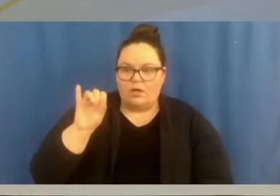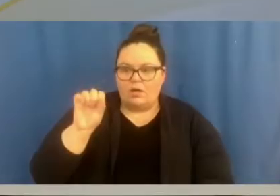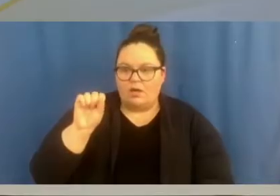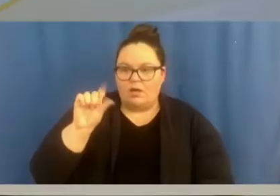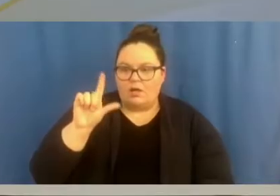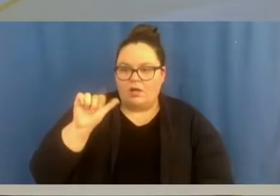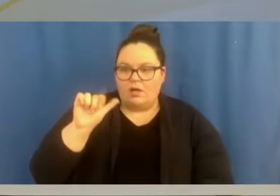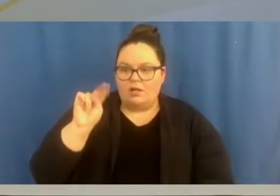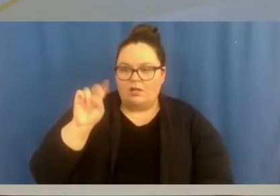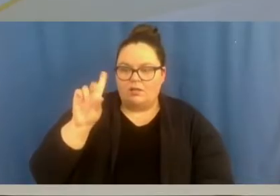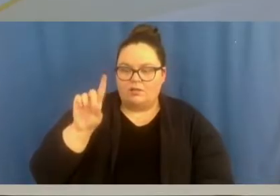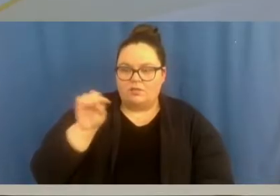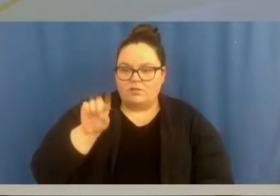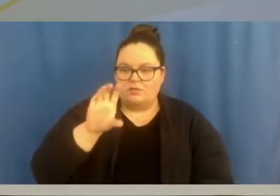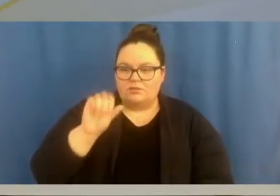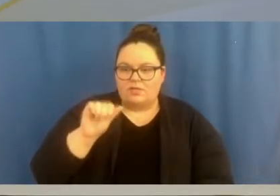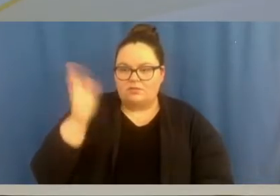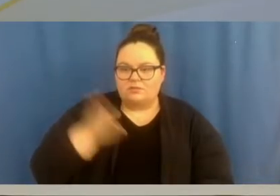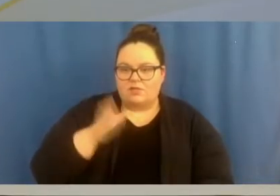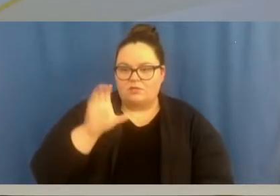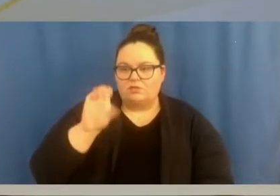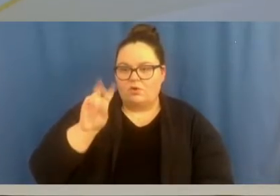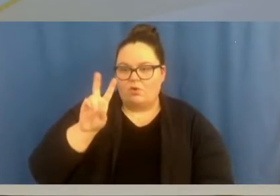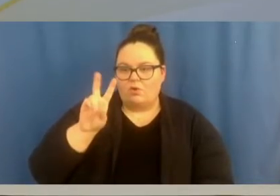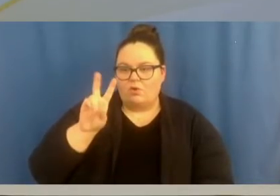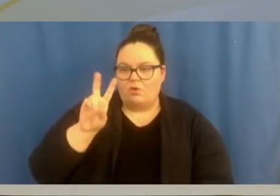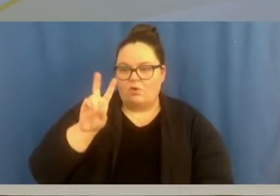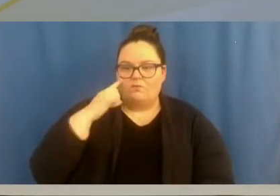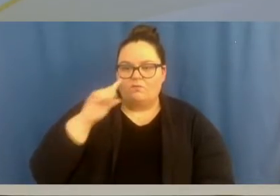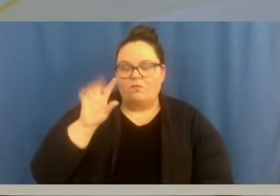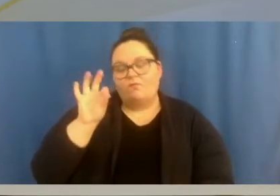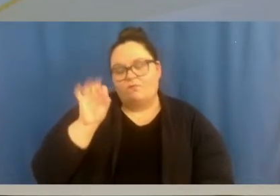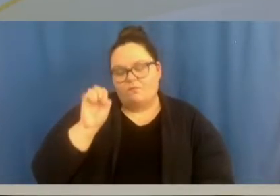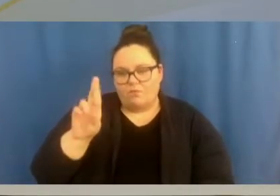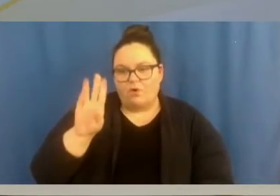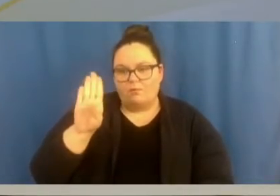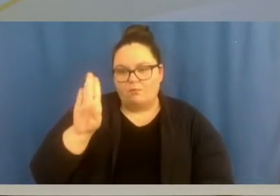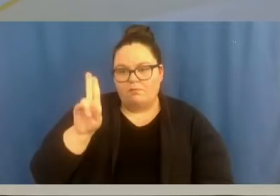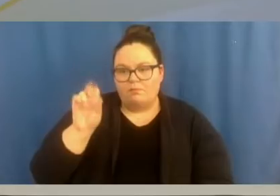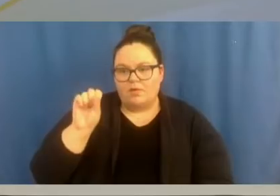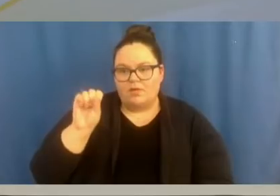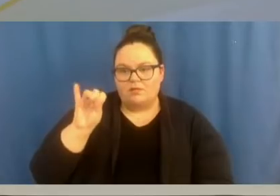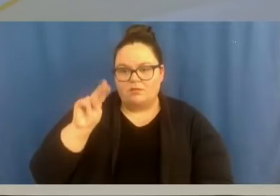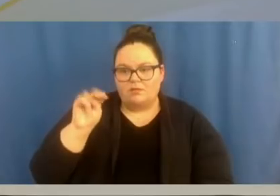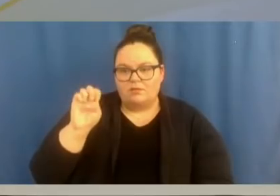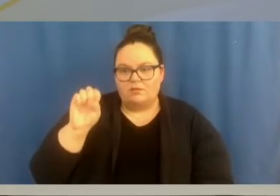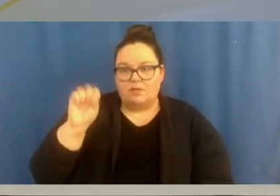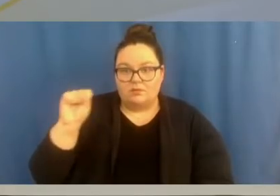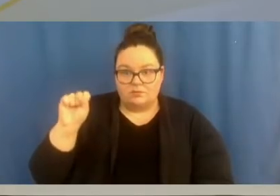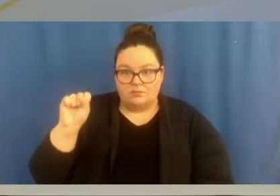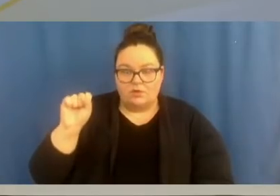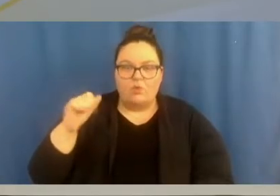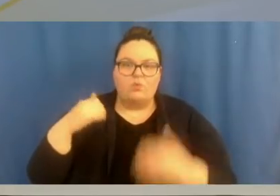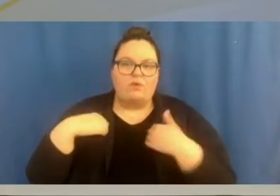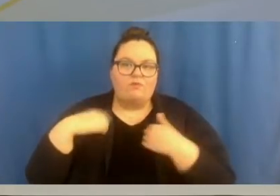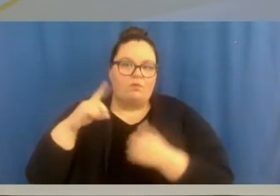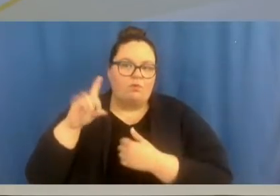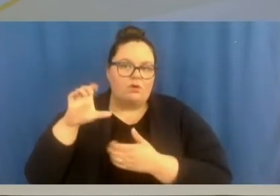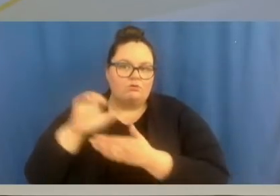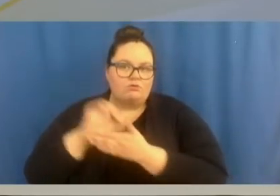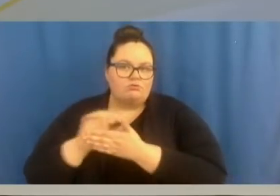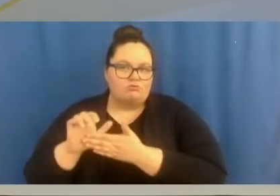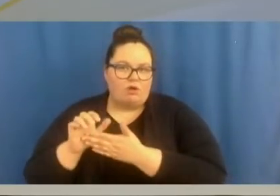www.princeedwardisland.ca/COVID-for-business. In the coming days, we'll be rolling out a $1 million fund to help islanders who are off sick and don't